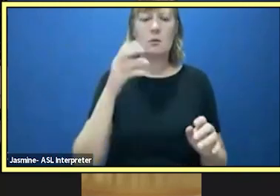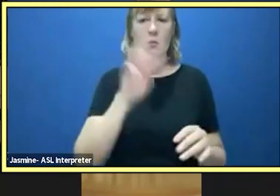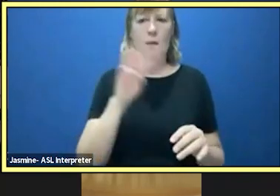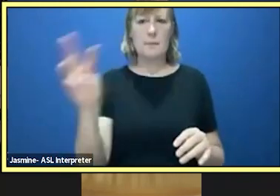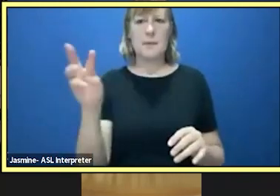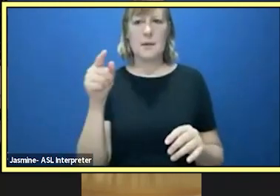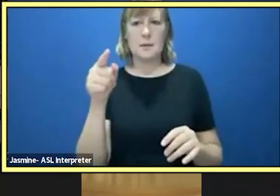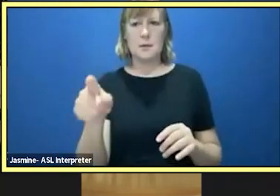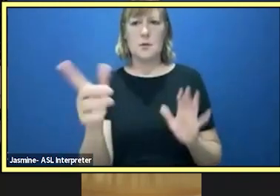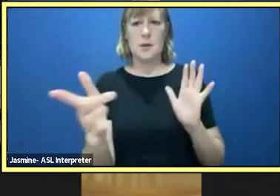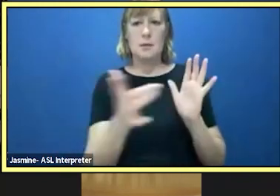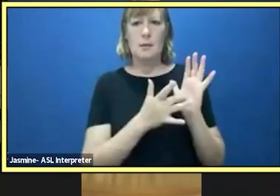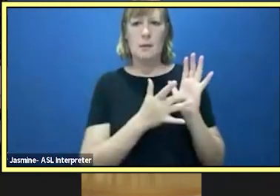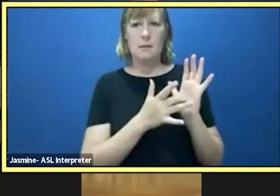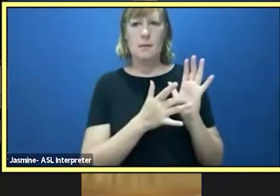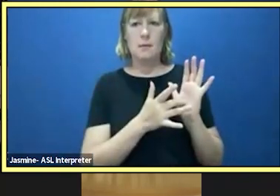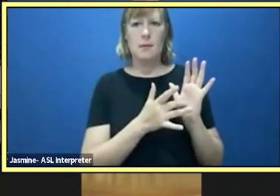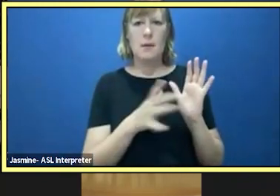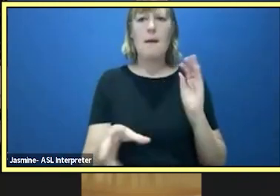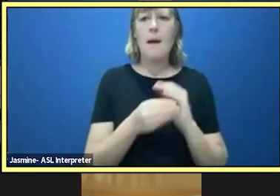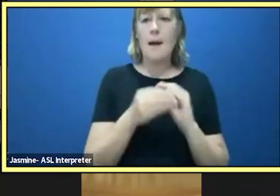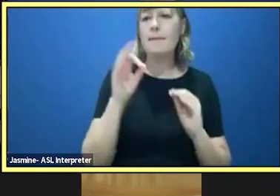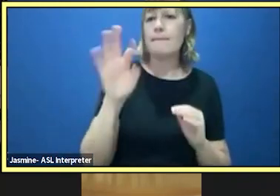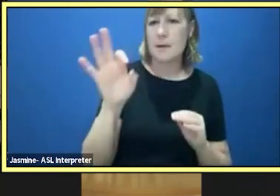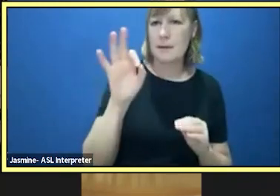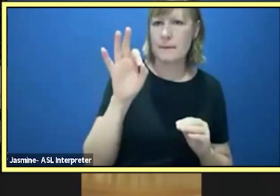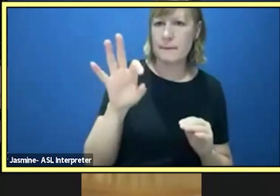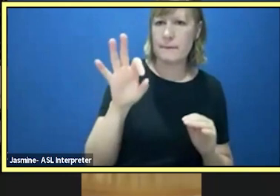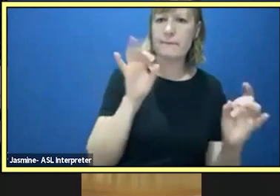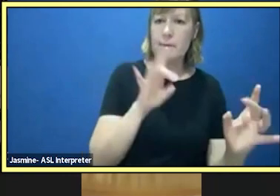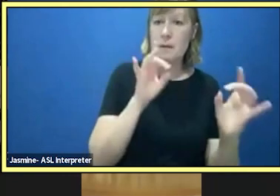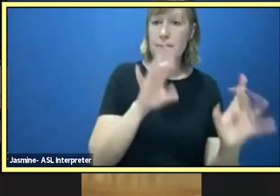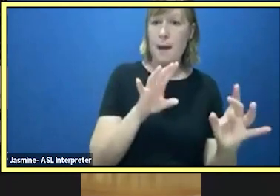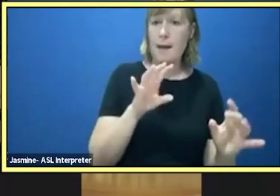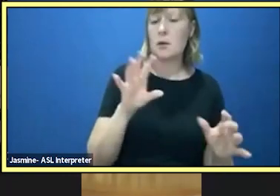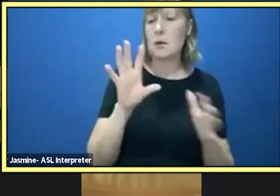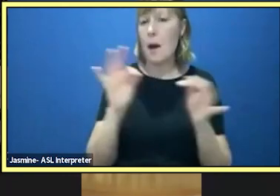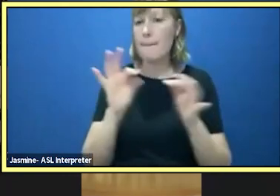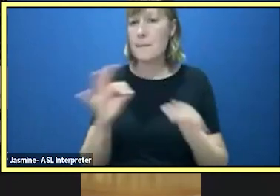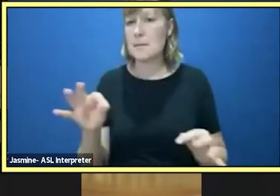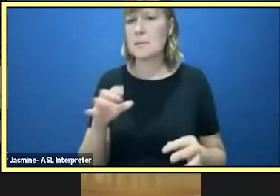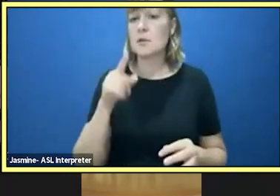can add feedback or comments directly to that, so that the whole team receives that information.